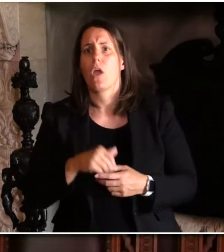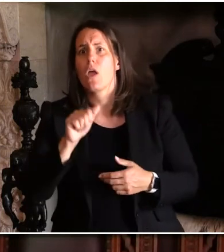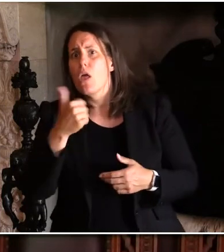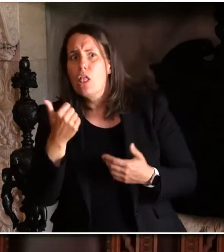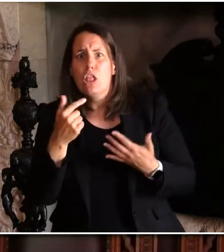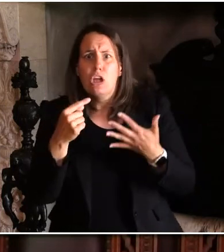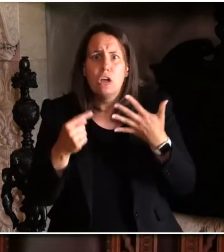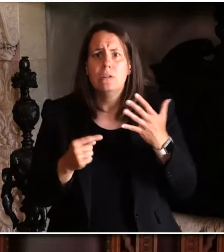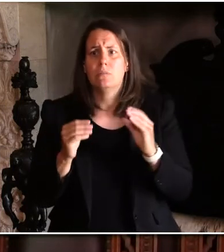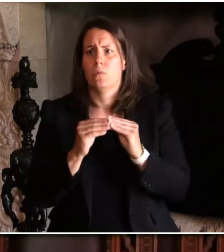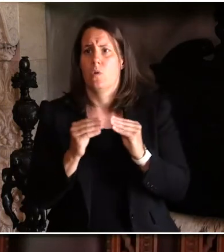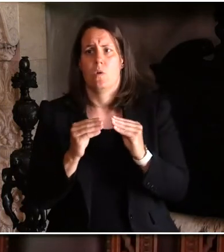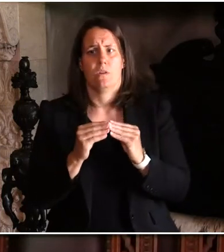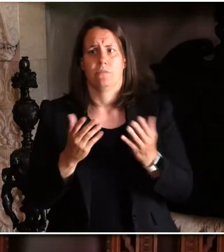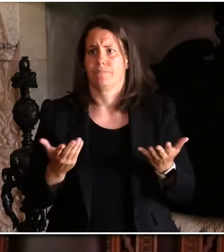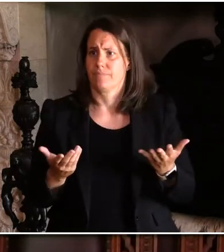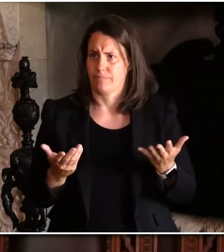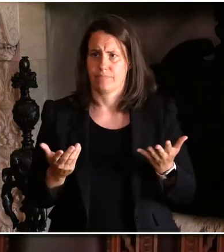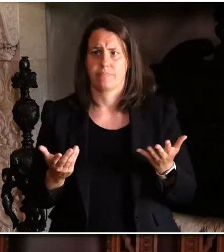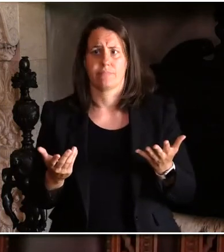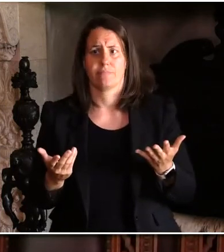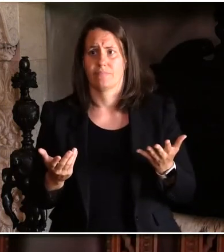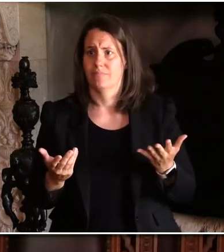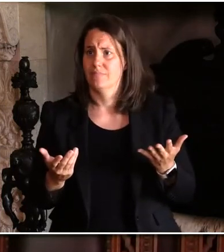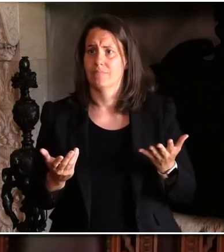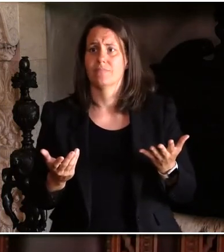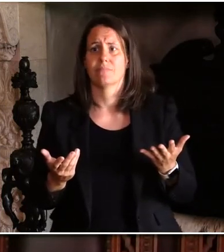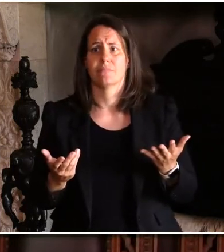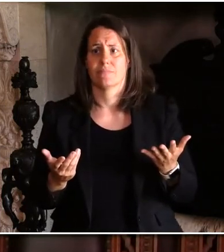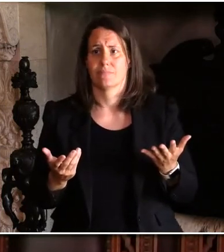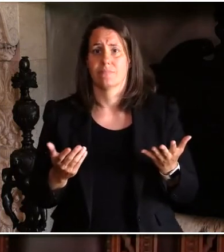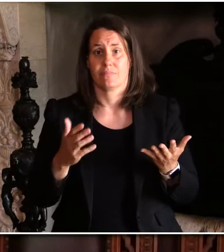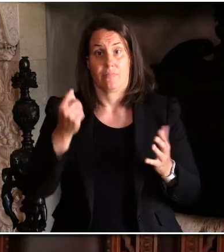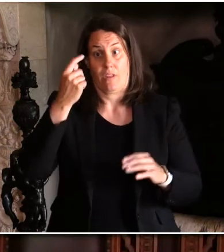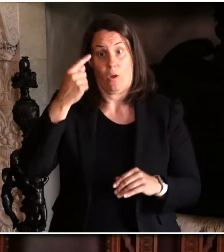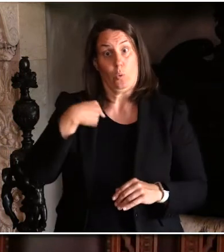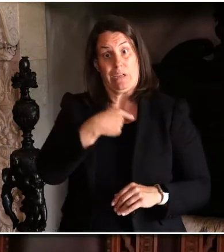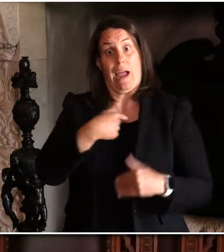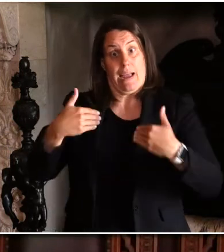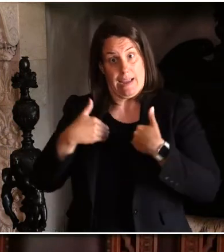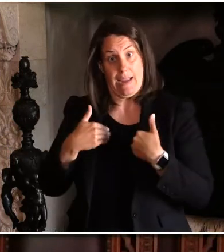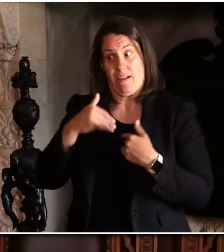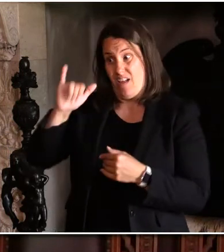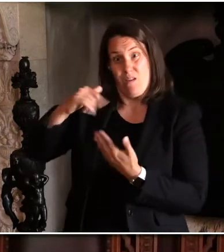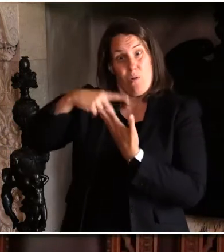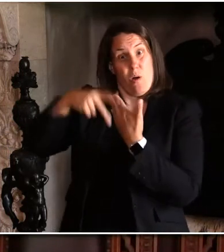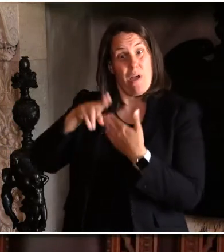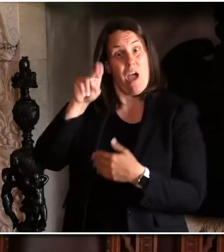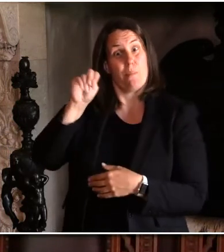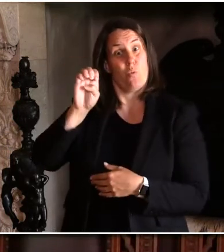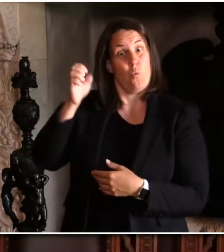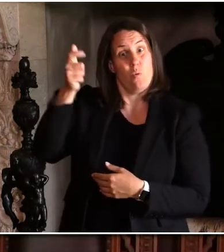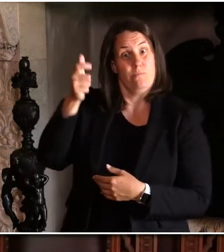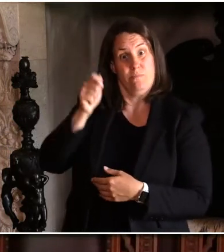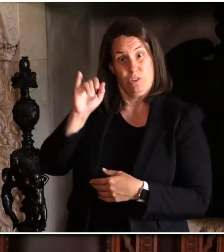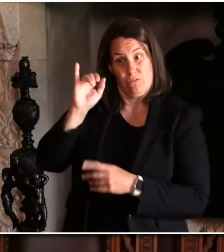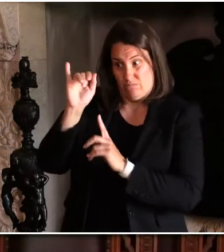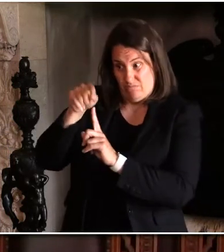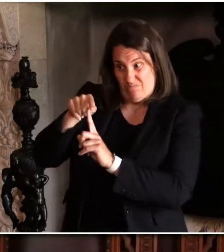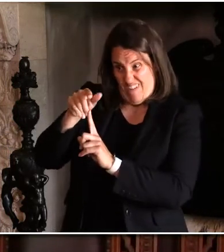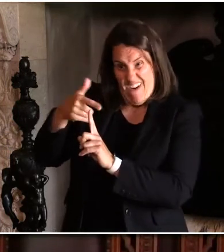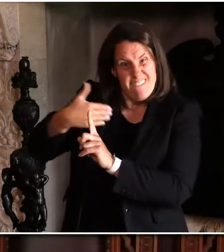unemployment compensation program that's parallel to the federal one, we'd still have to make decisions